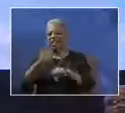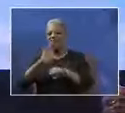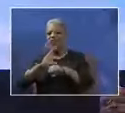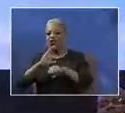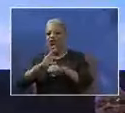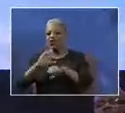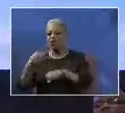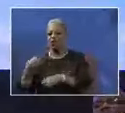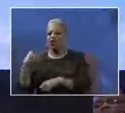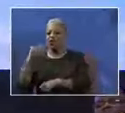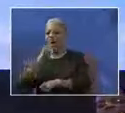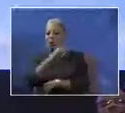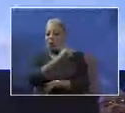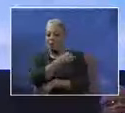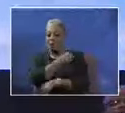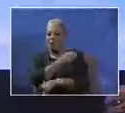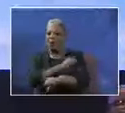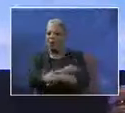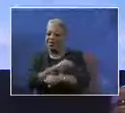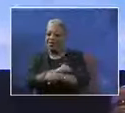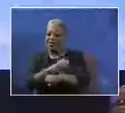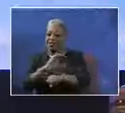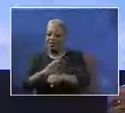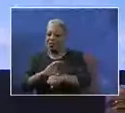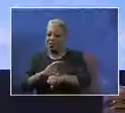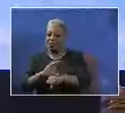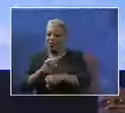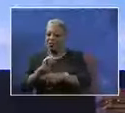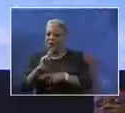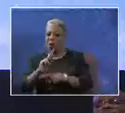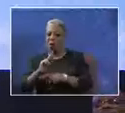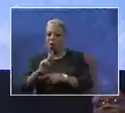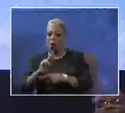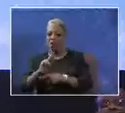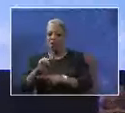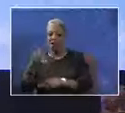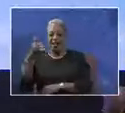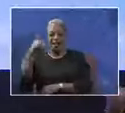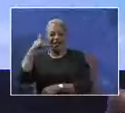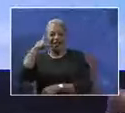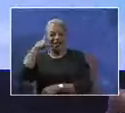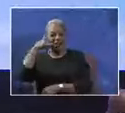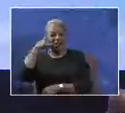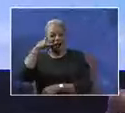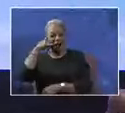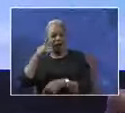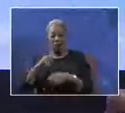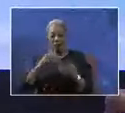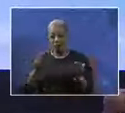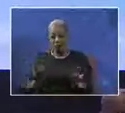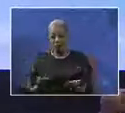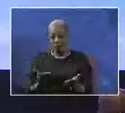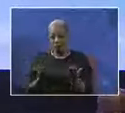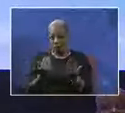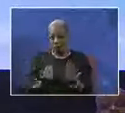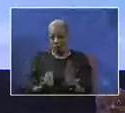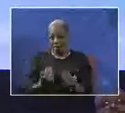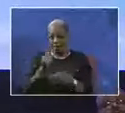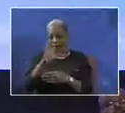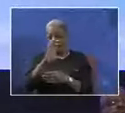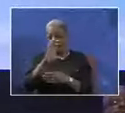online member of St. Stephen Church. Call somebody right now, is literally waiting for you to call,